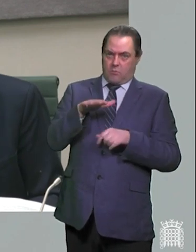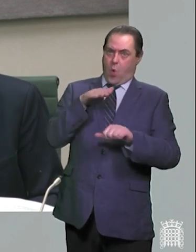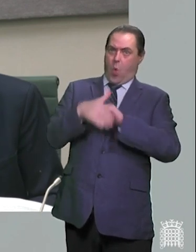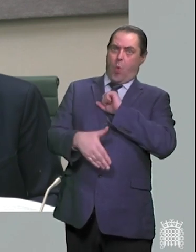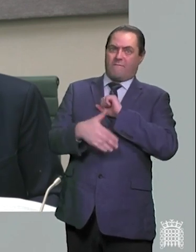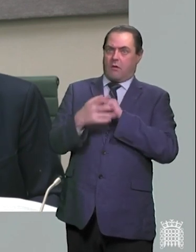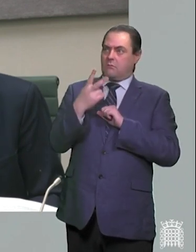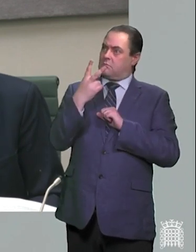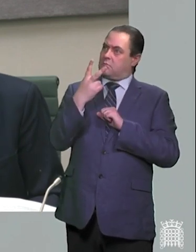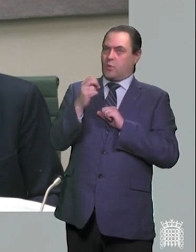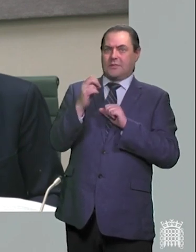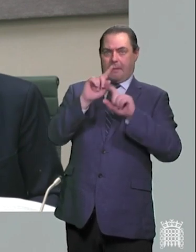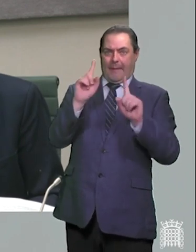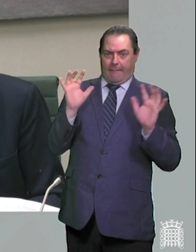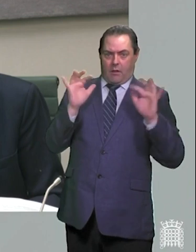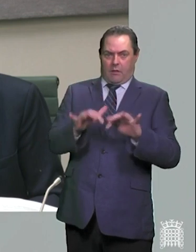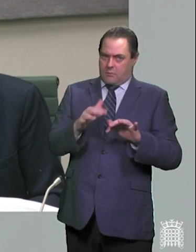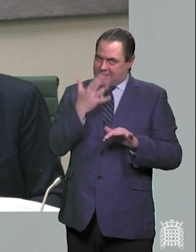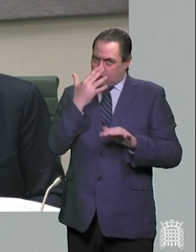you accepted that. Sorry,